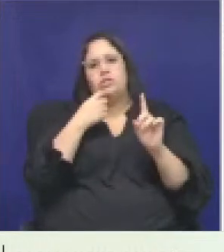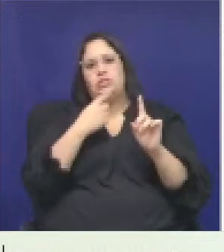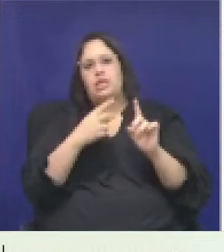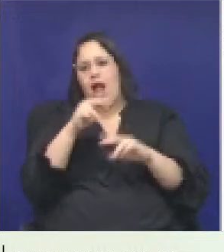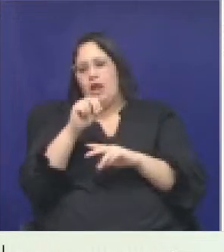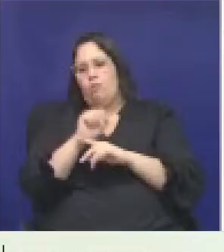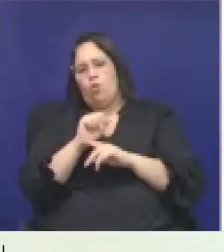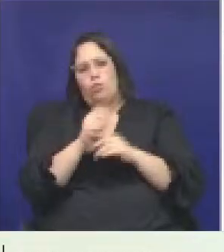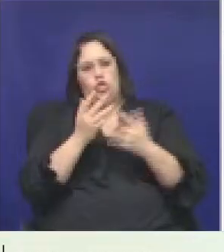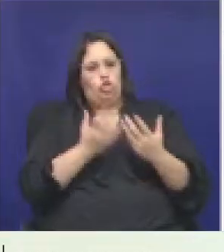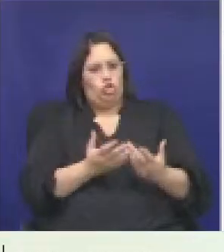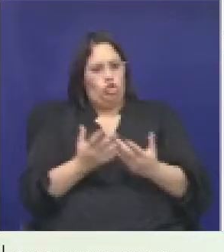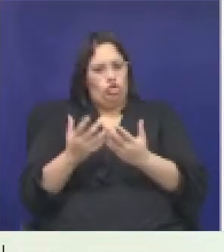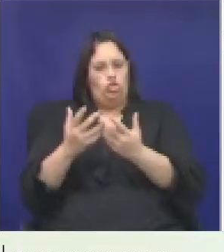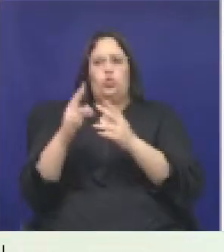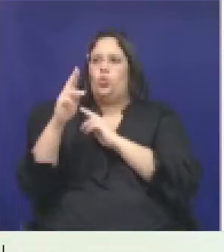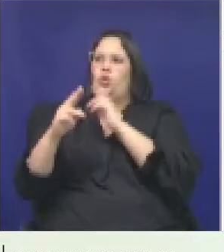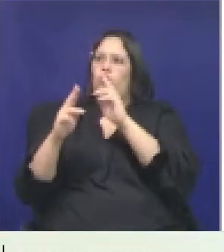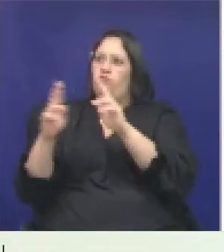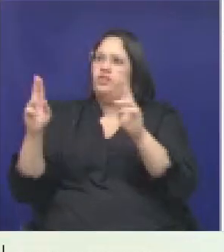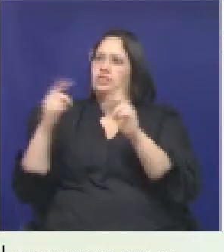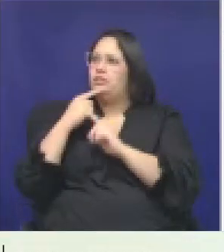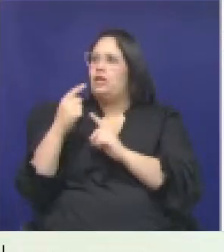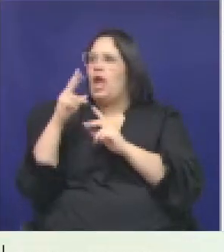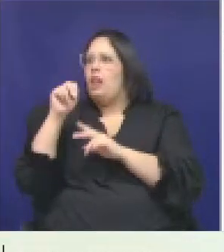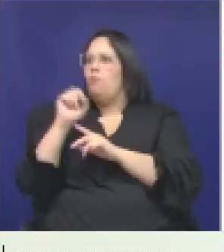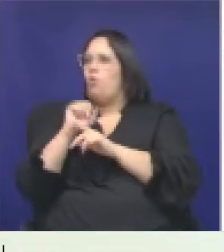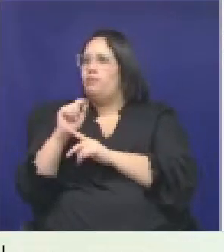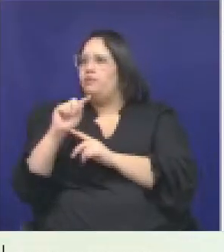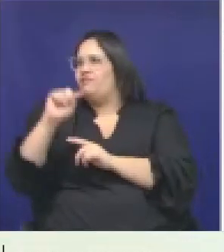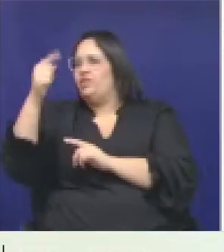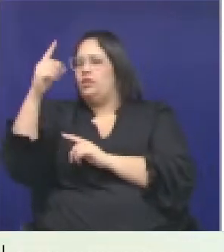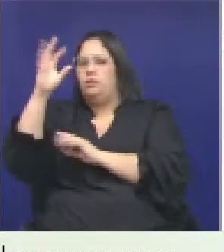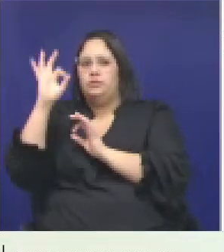at this level, the university can say unemployment